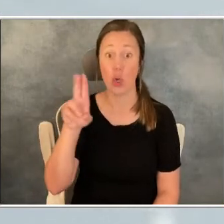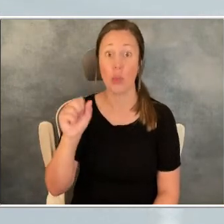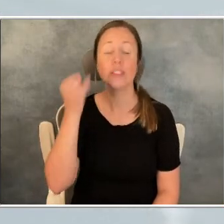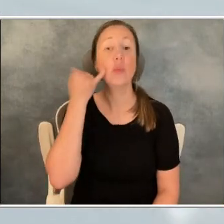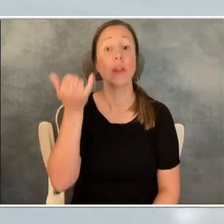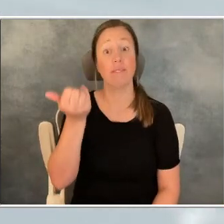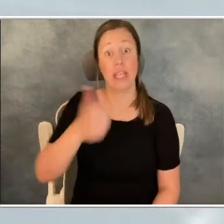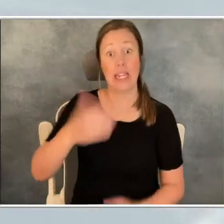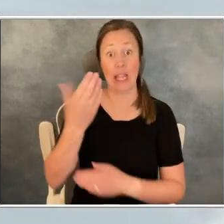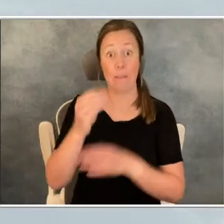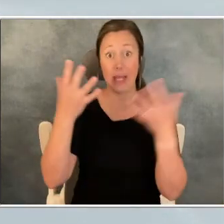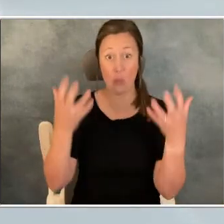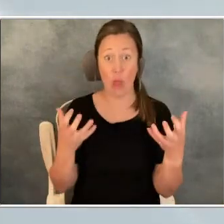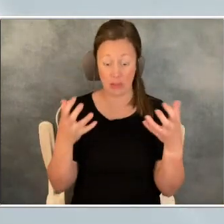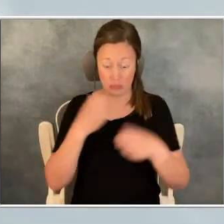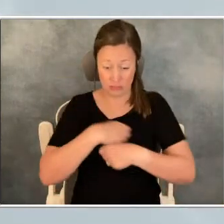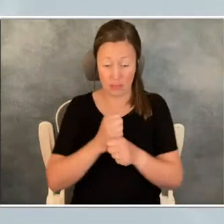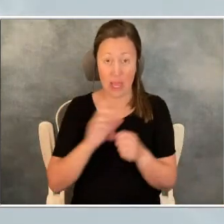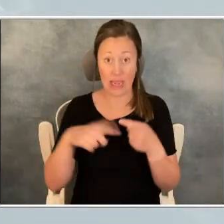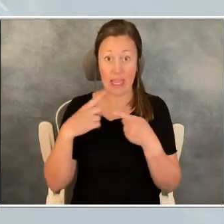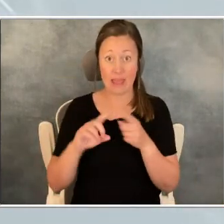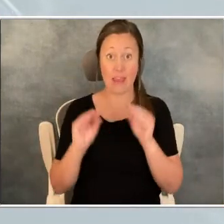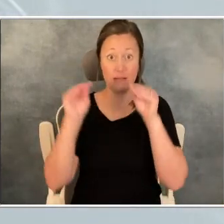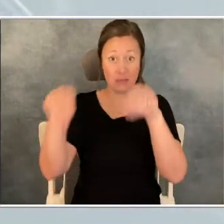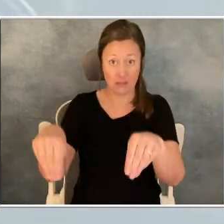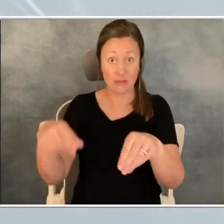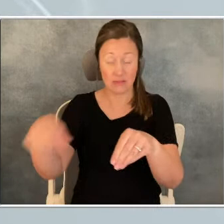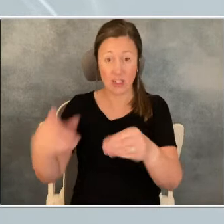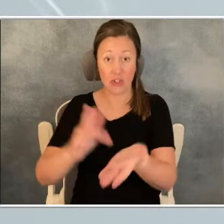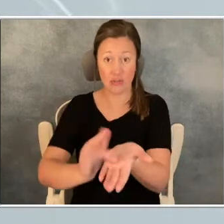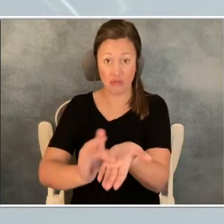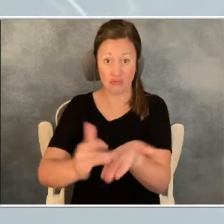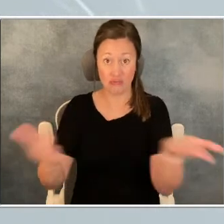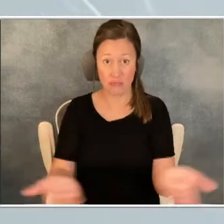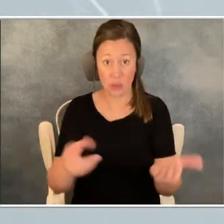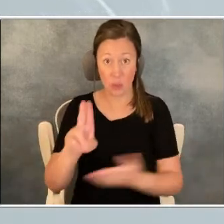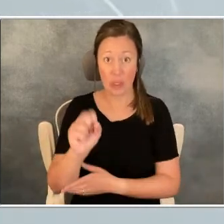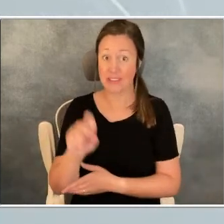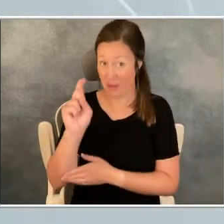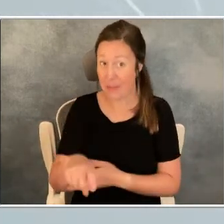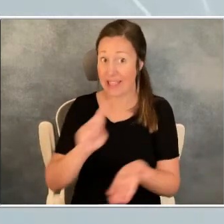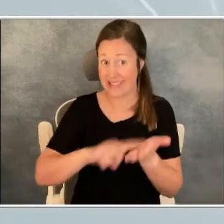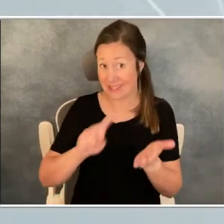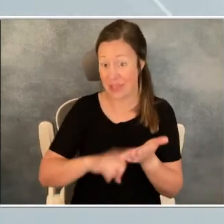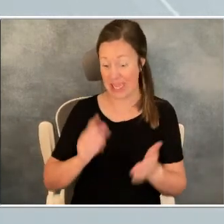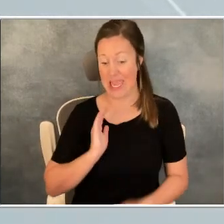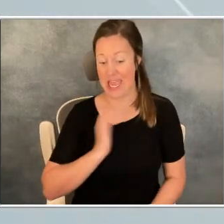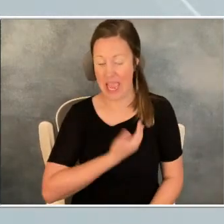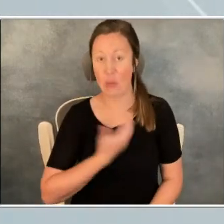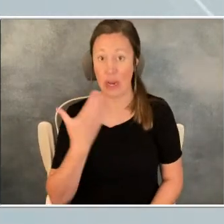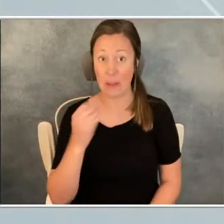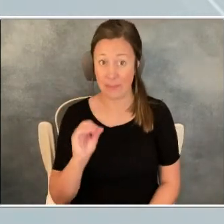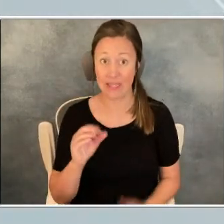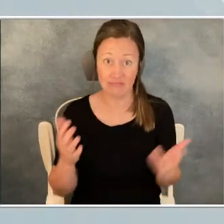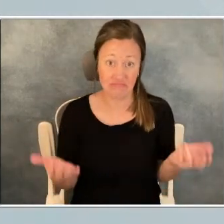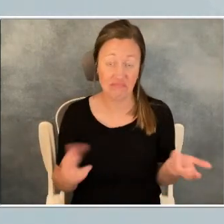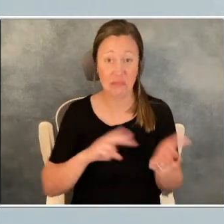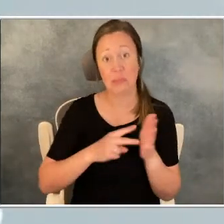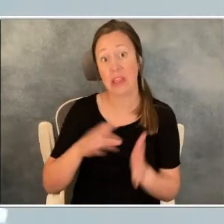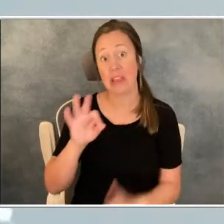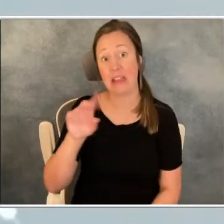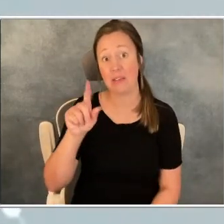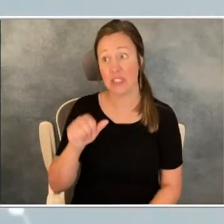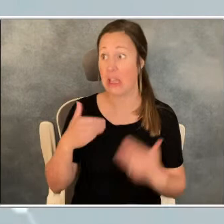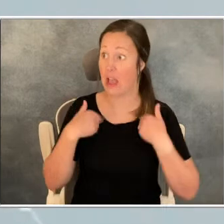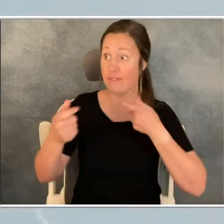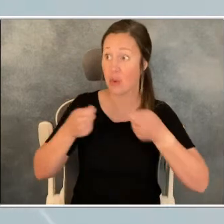into the U.S., they have to be inspected. So the FDA has purview to go over and what inspect those drugs. And thank goodness they do, because it